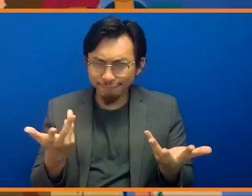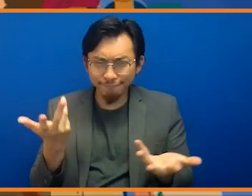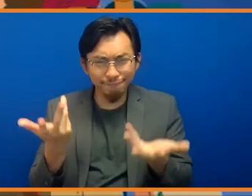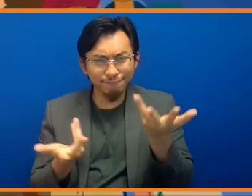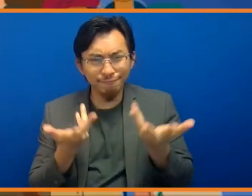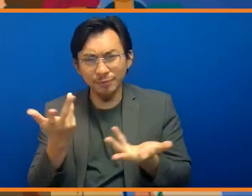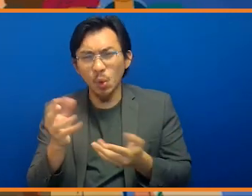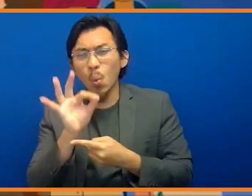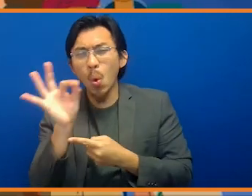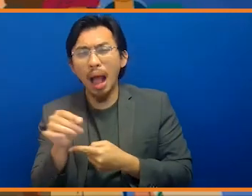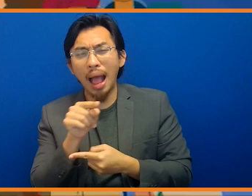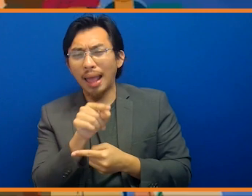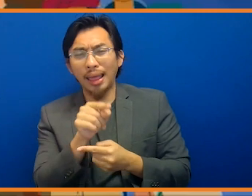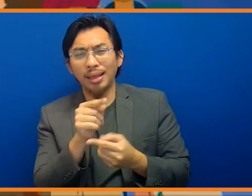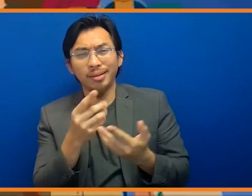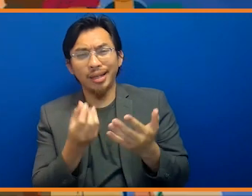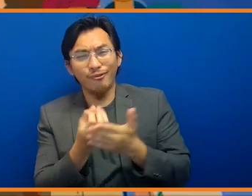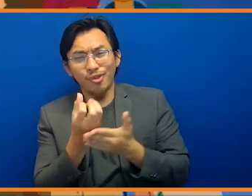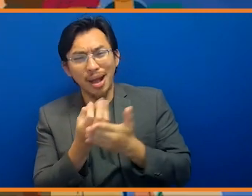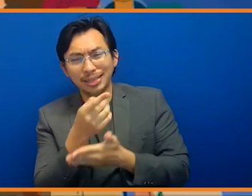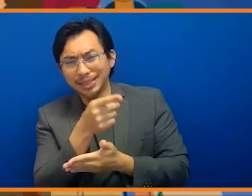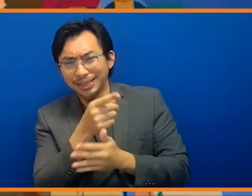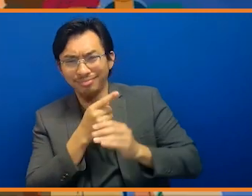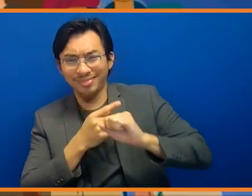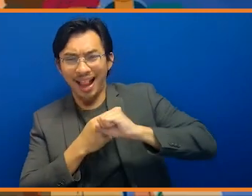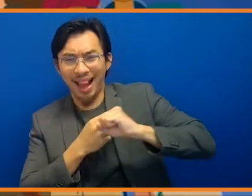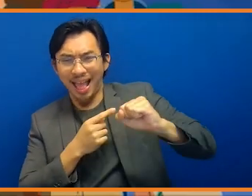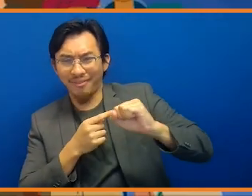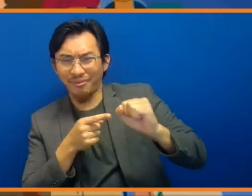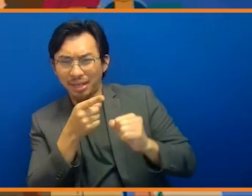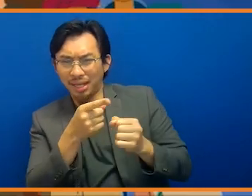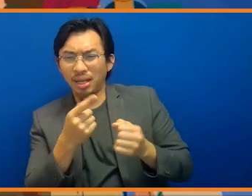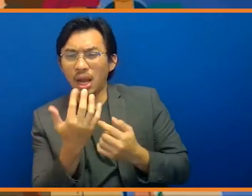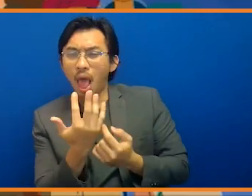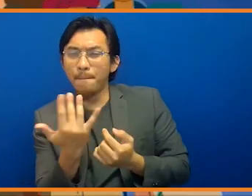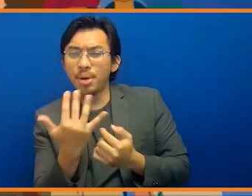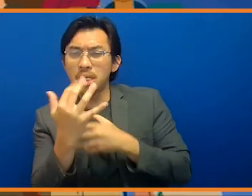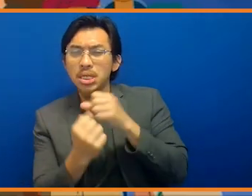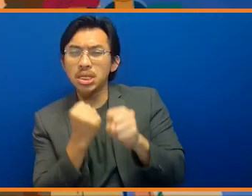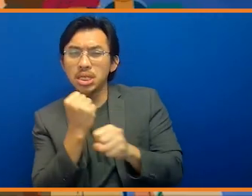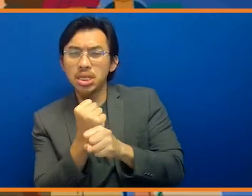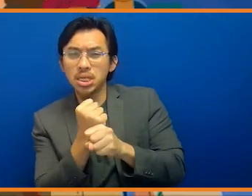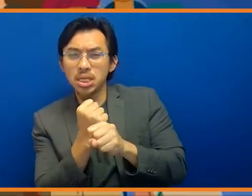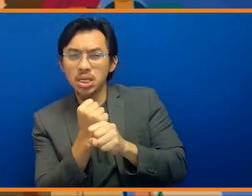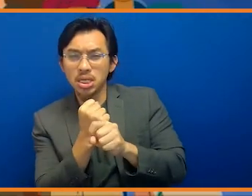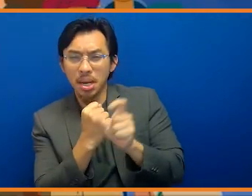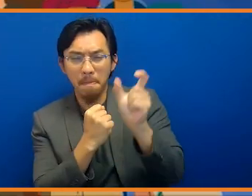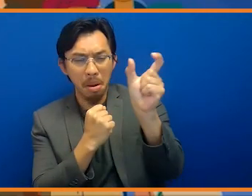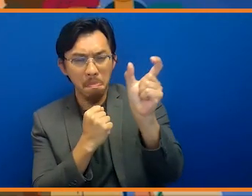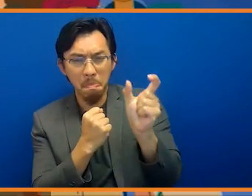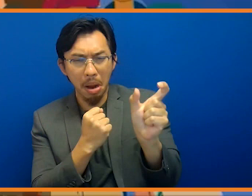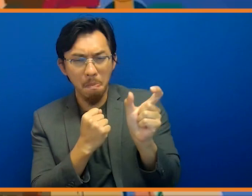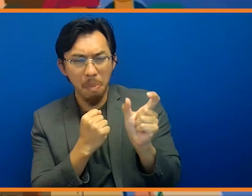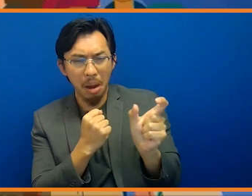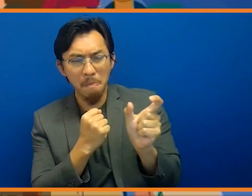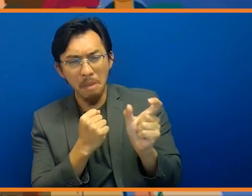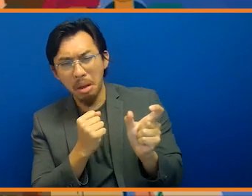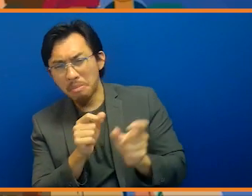have this information on the left hand side for the number of